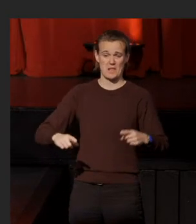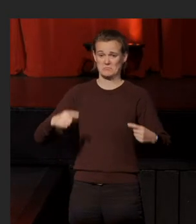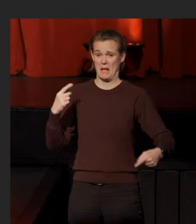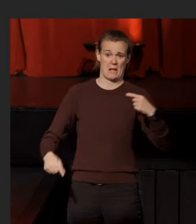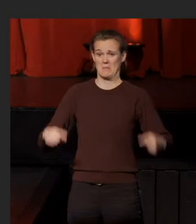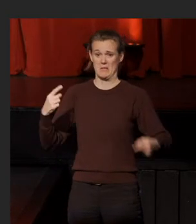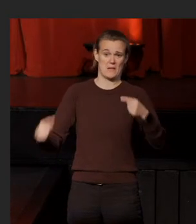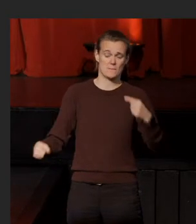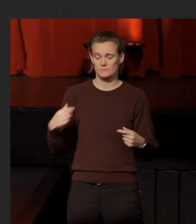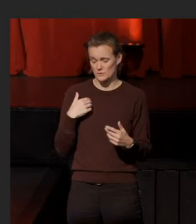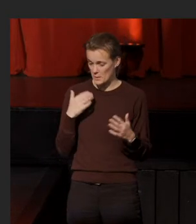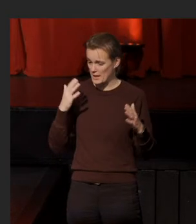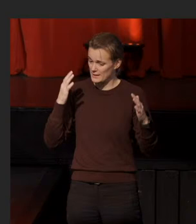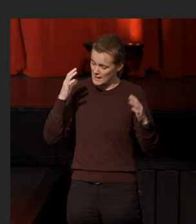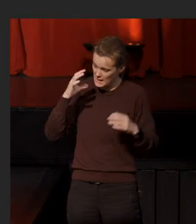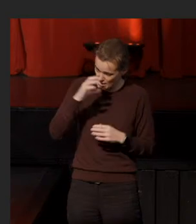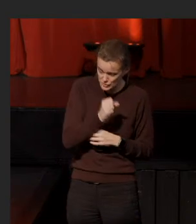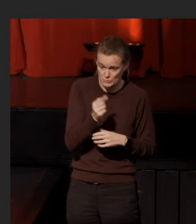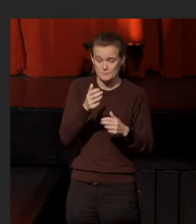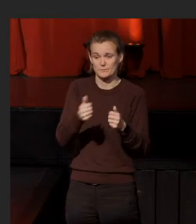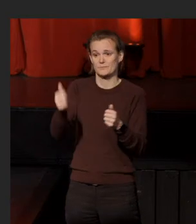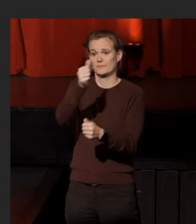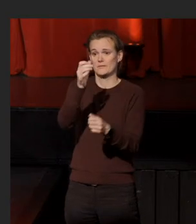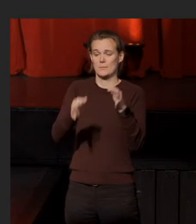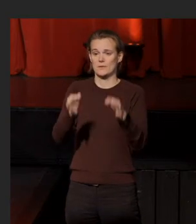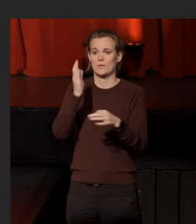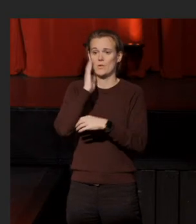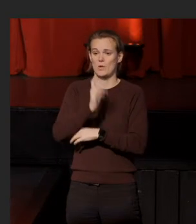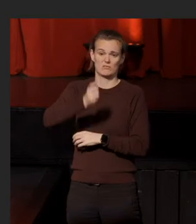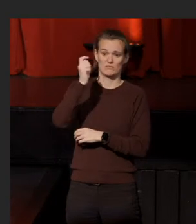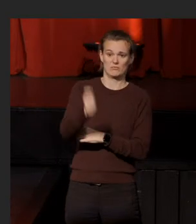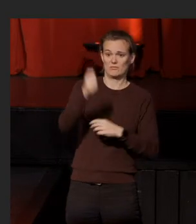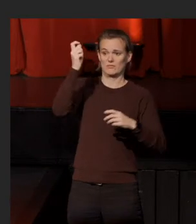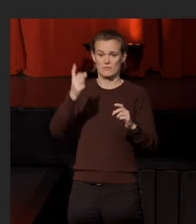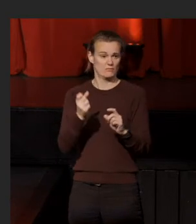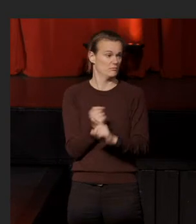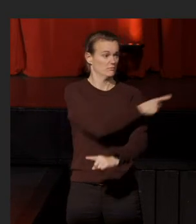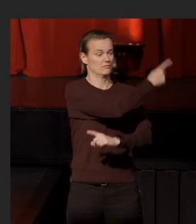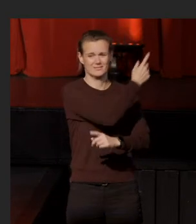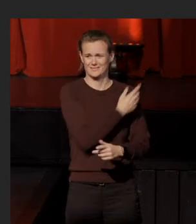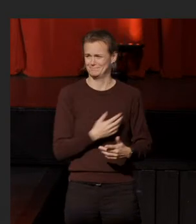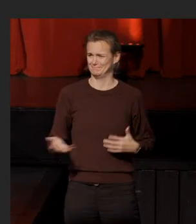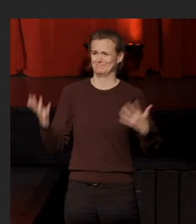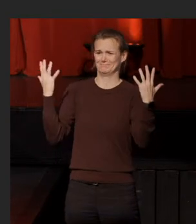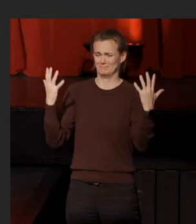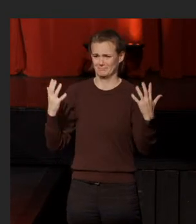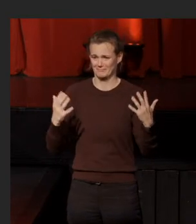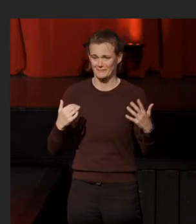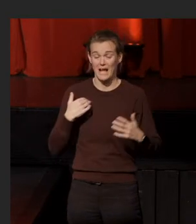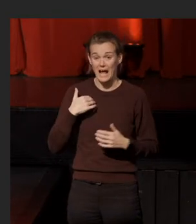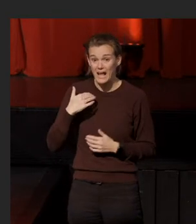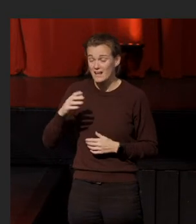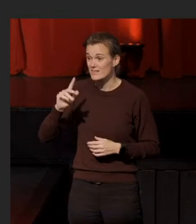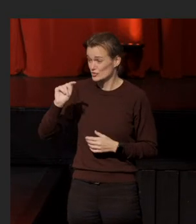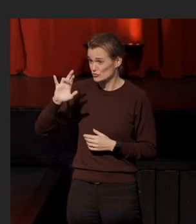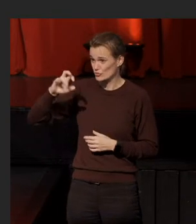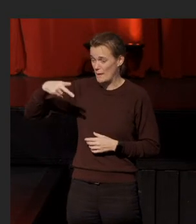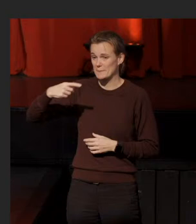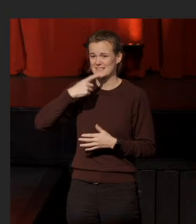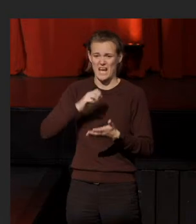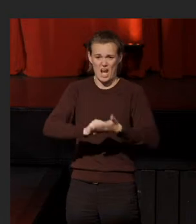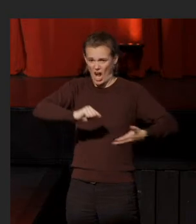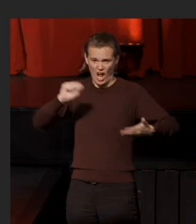will come out of the Supreme Court. There was a time when Donald Trump was actually tweeting out, abolish Section 230,